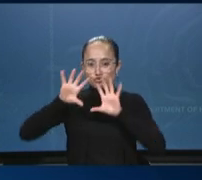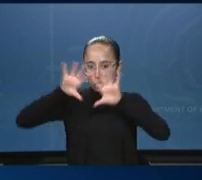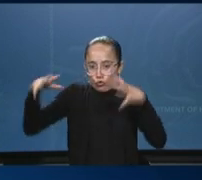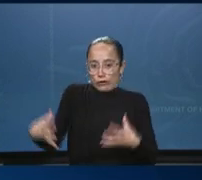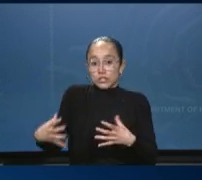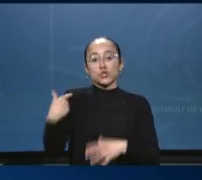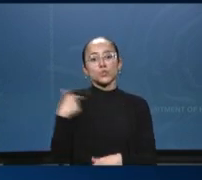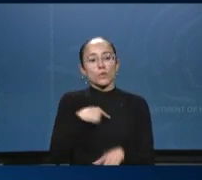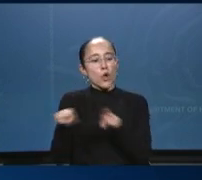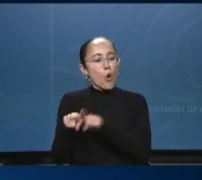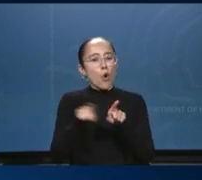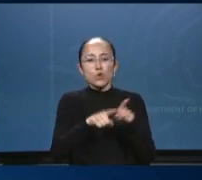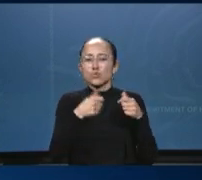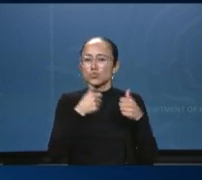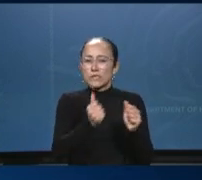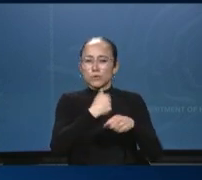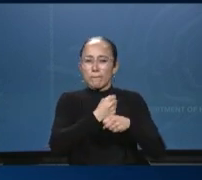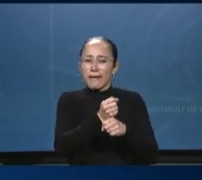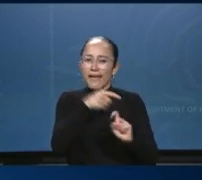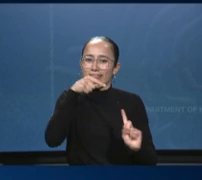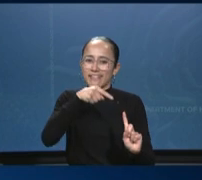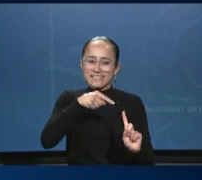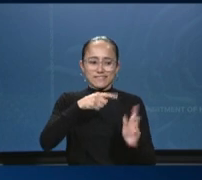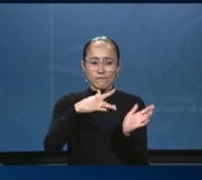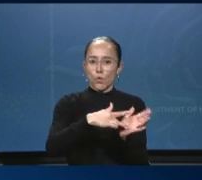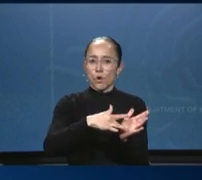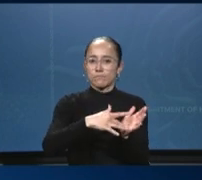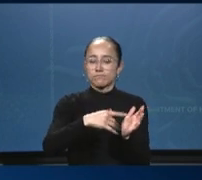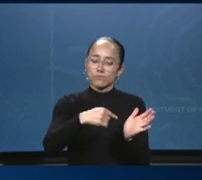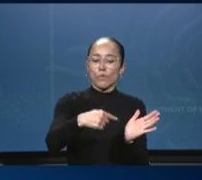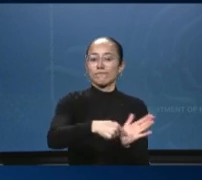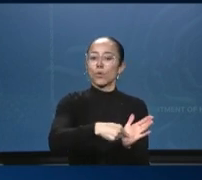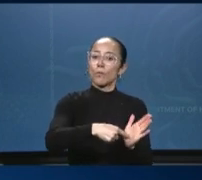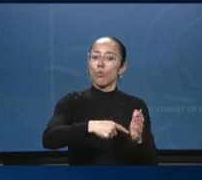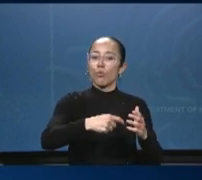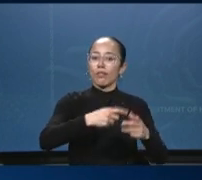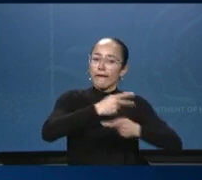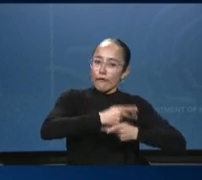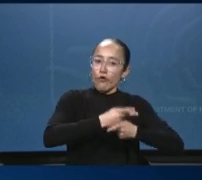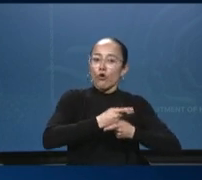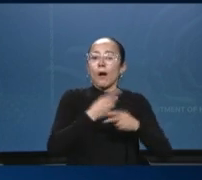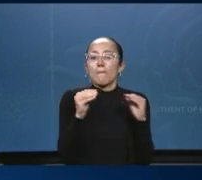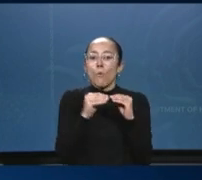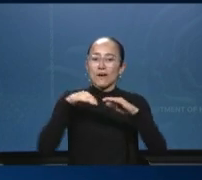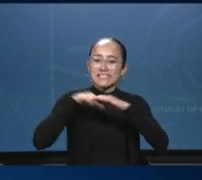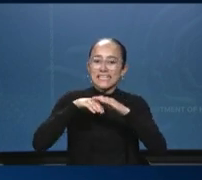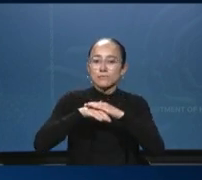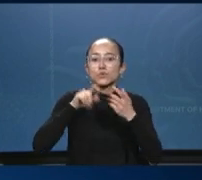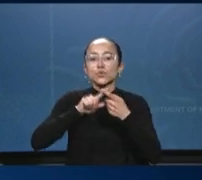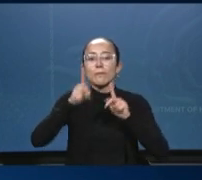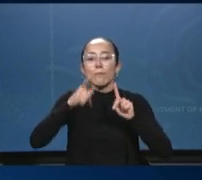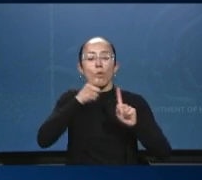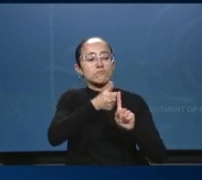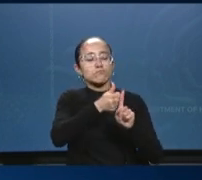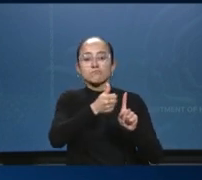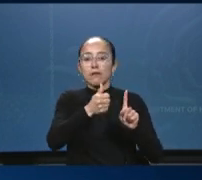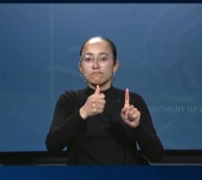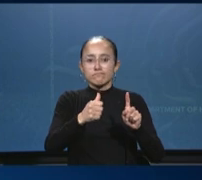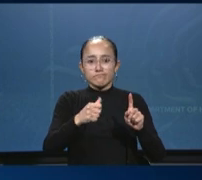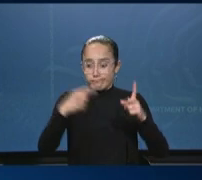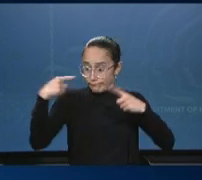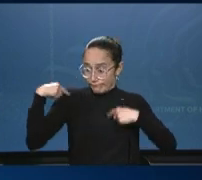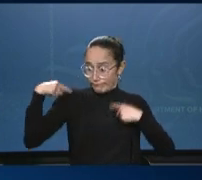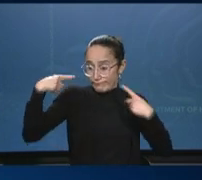make affordable care more accessible to historically underinsured and underinsured populations